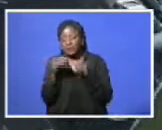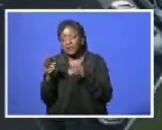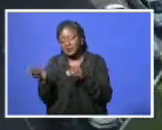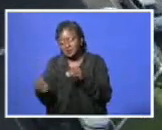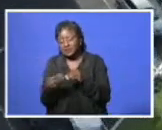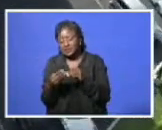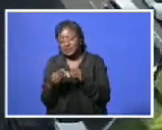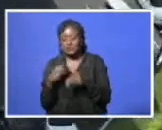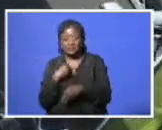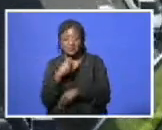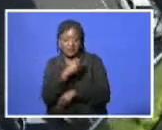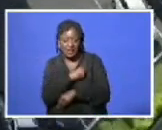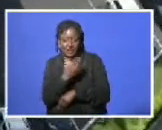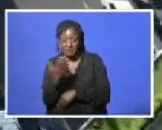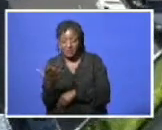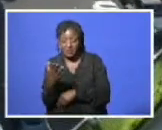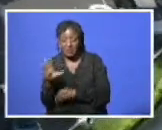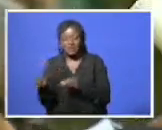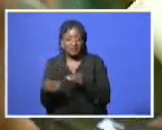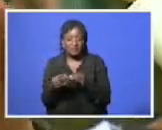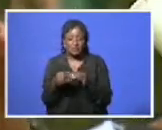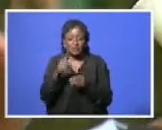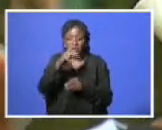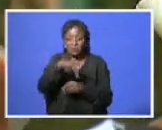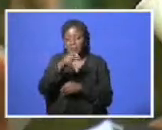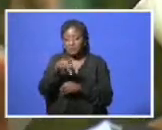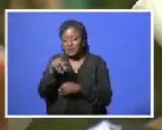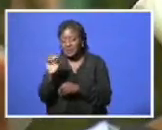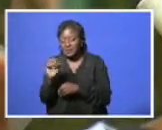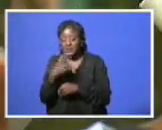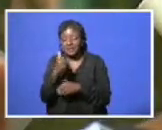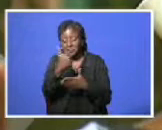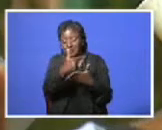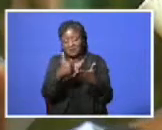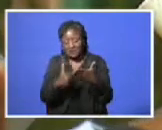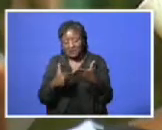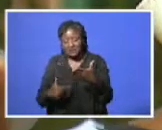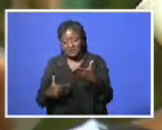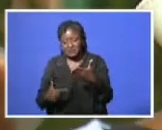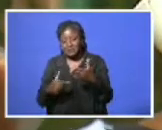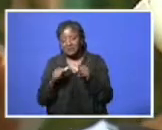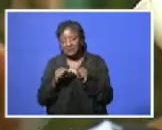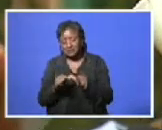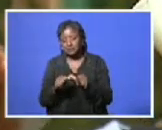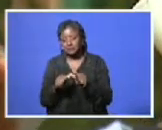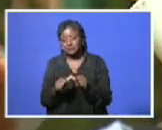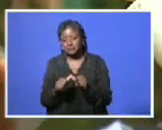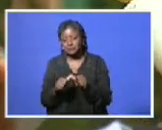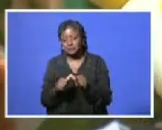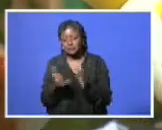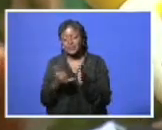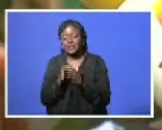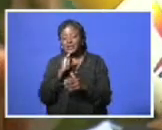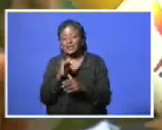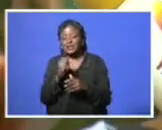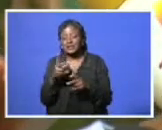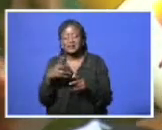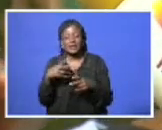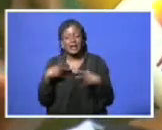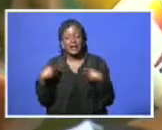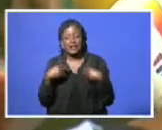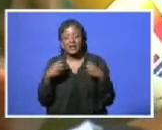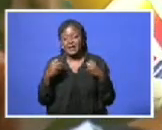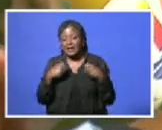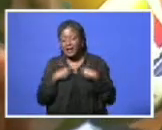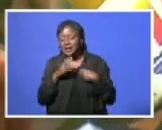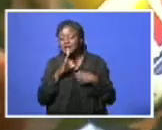additional personal protective equipment, and the list goes on and on. So it is and has been a